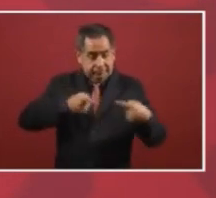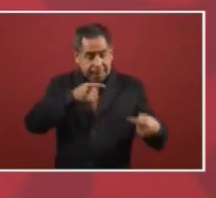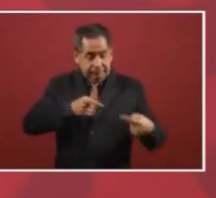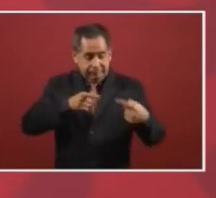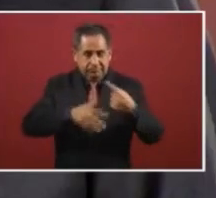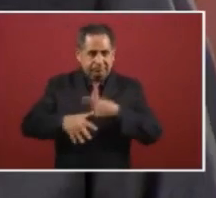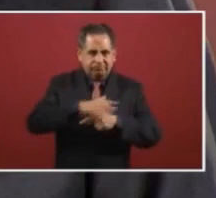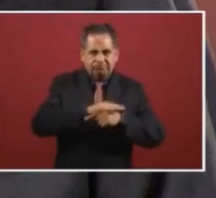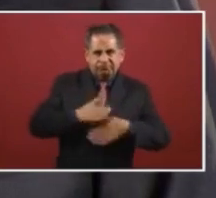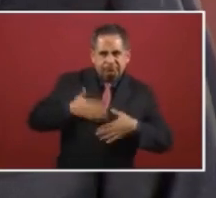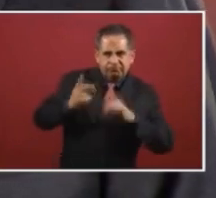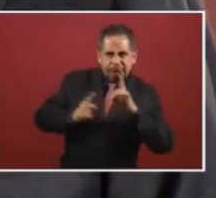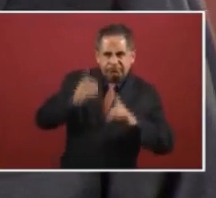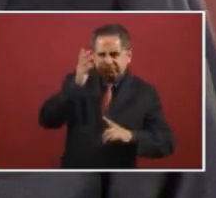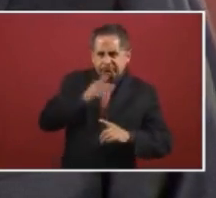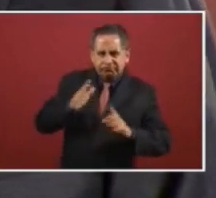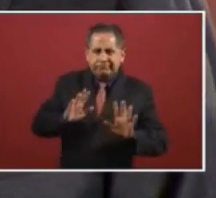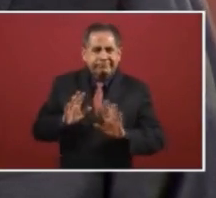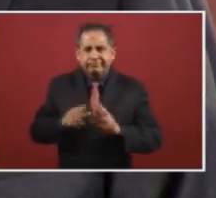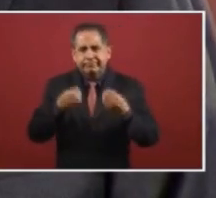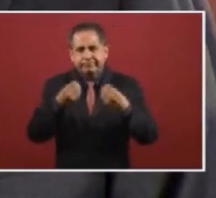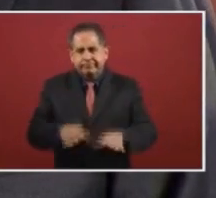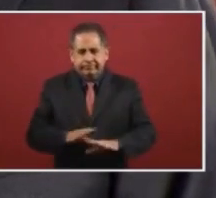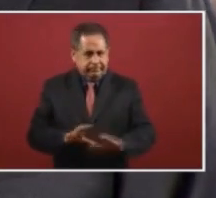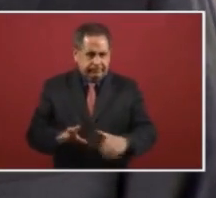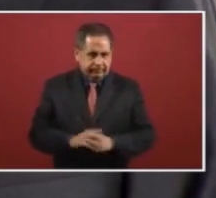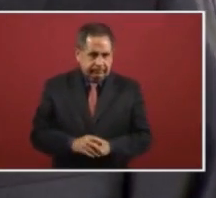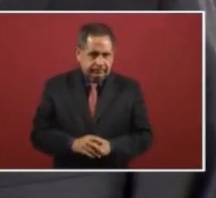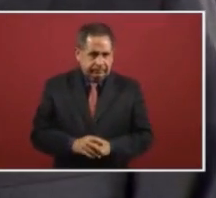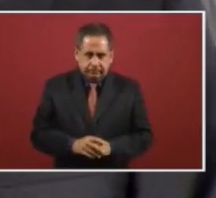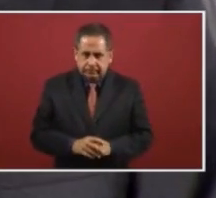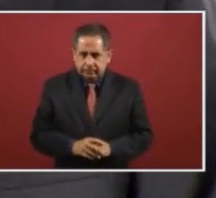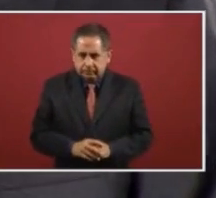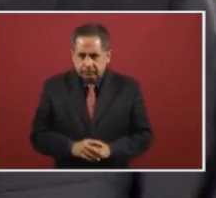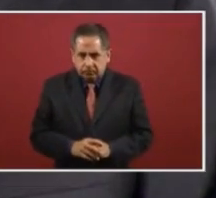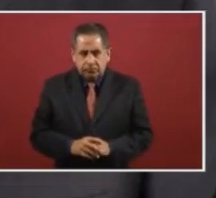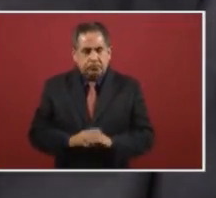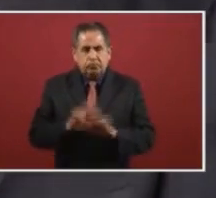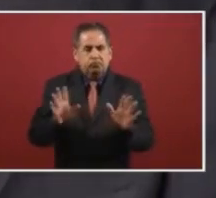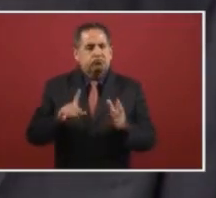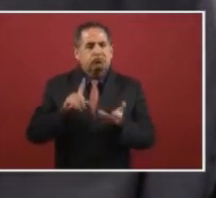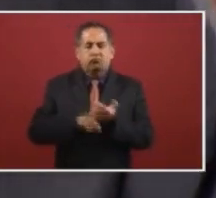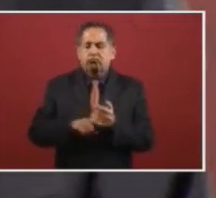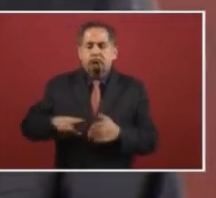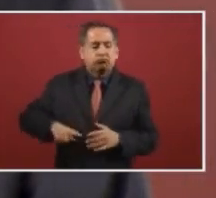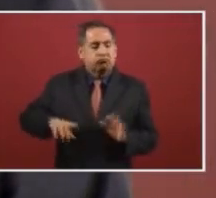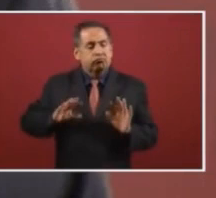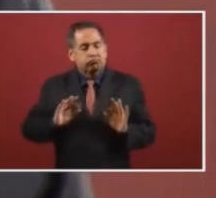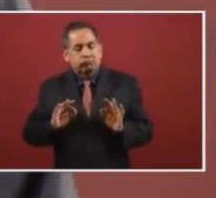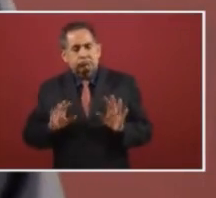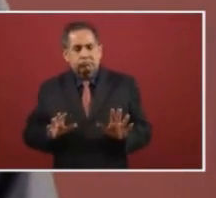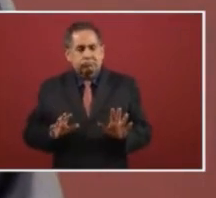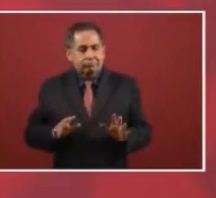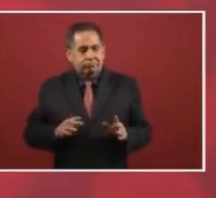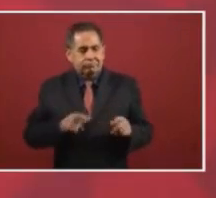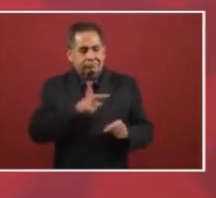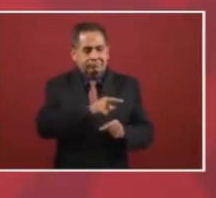it would generate an atmosphere of lack of confidence towards the